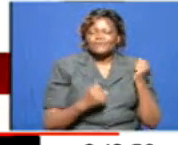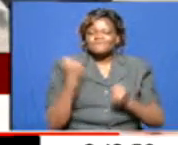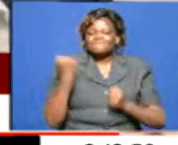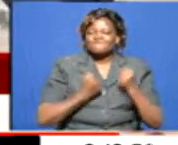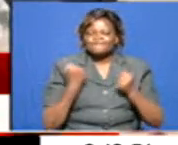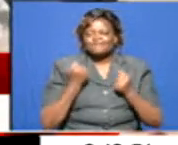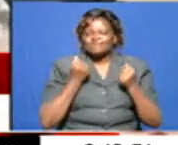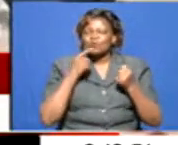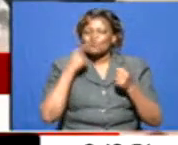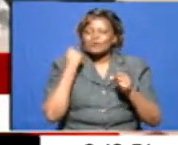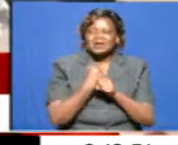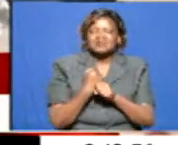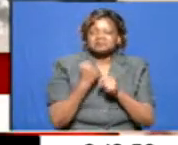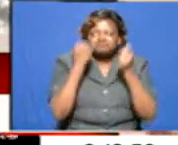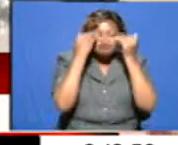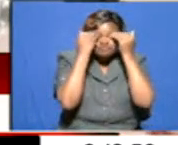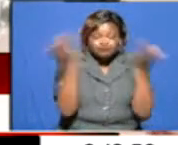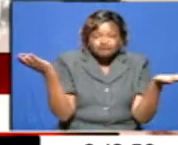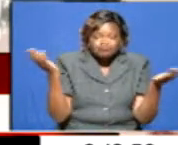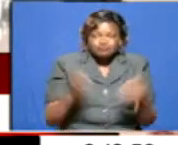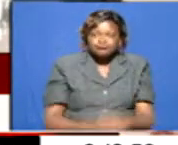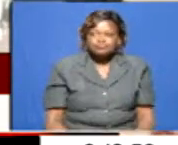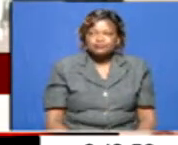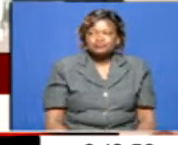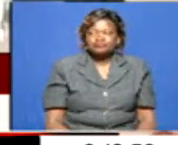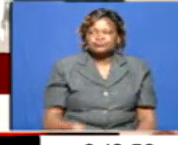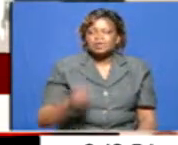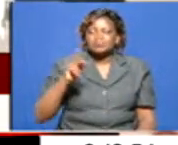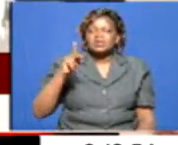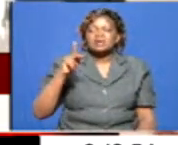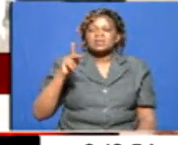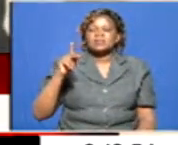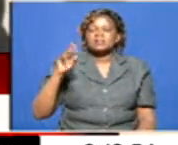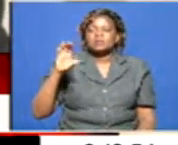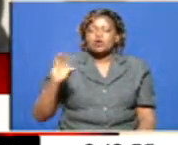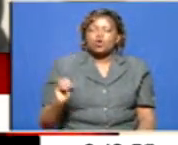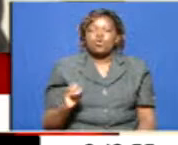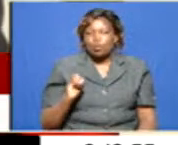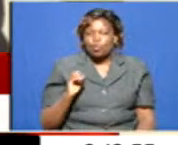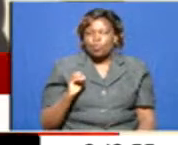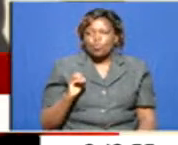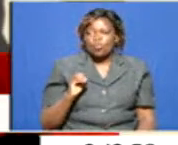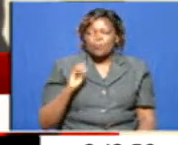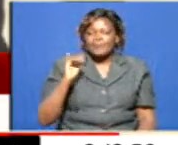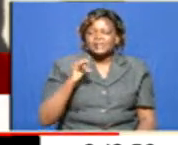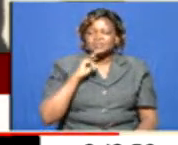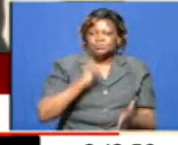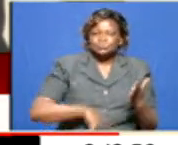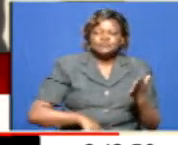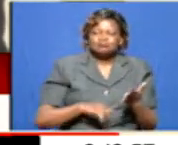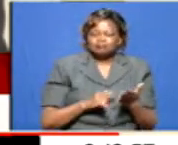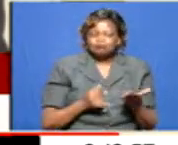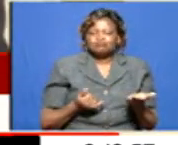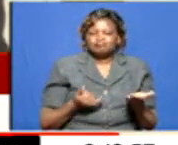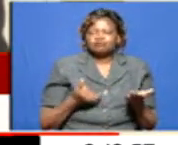don't know. Led by LSK Chief Executive Officer Mercy Wambua, the lawyers have accused authorities for not taking the issues